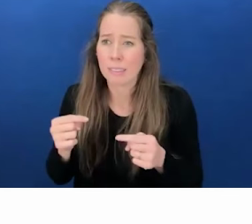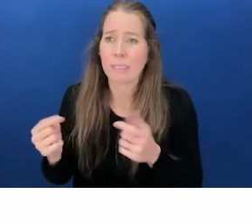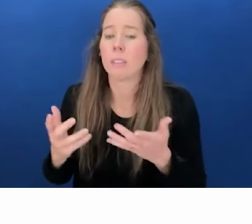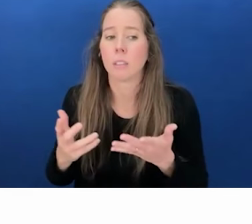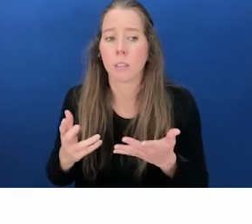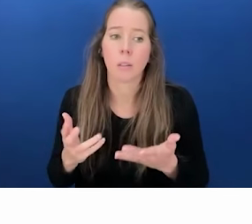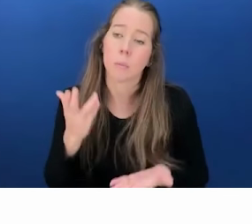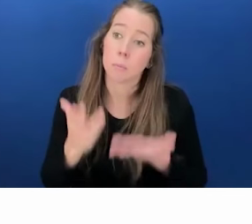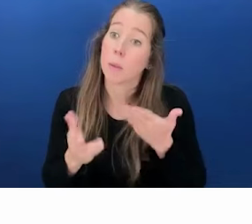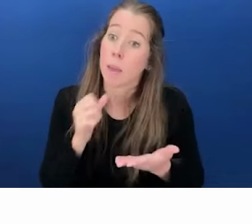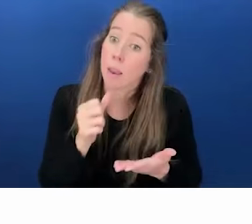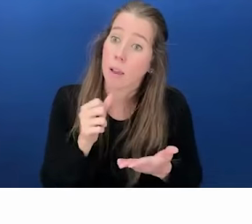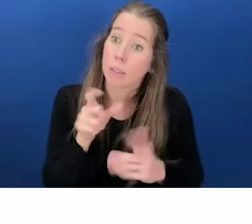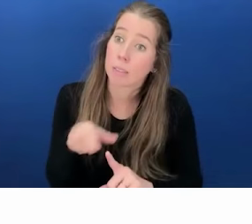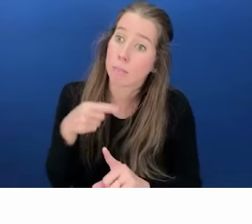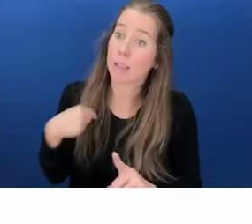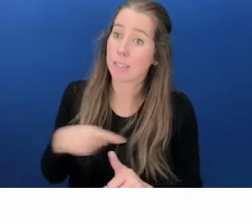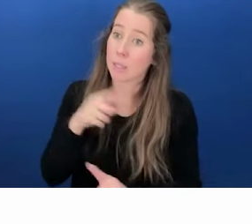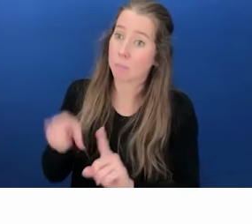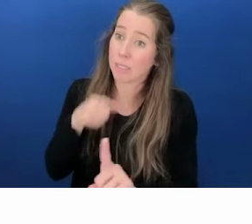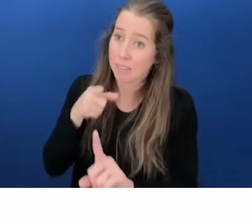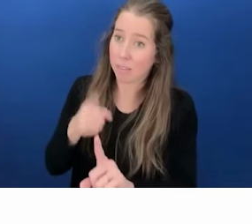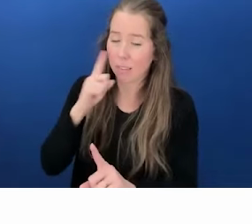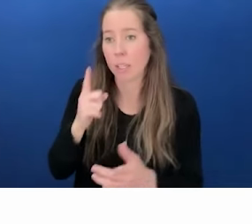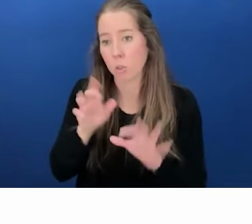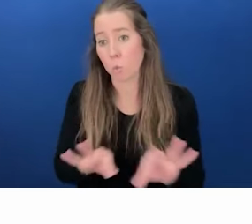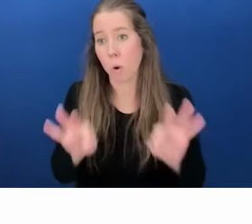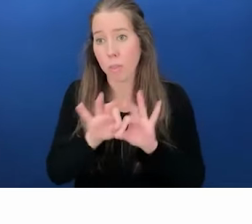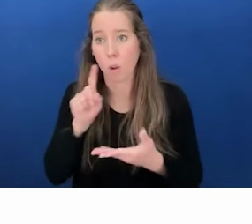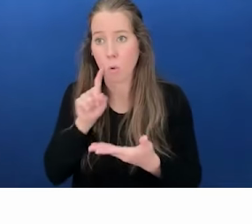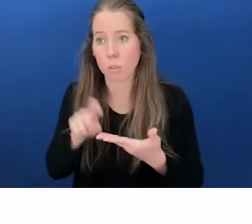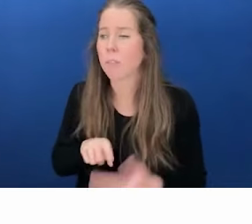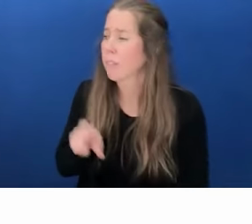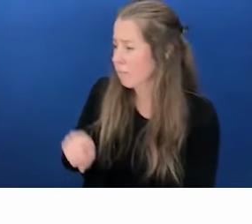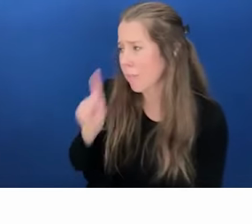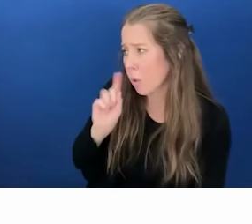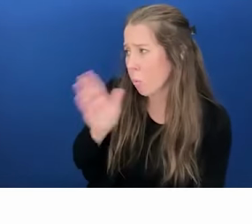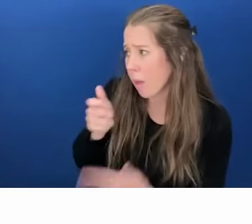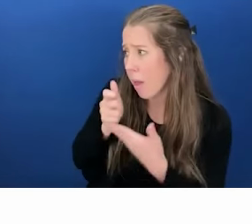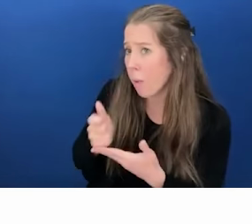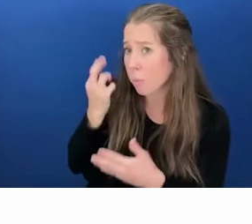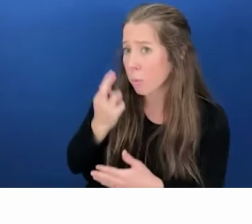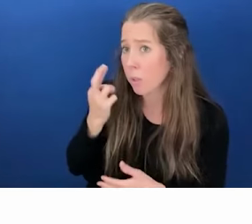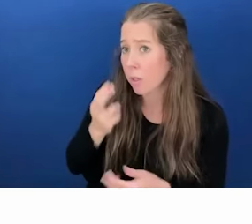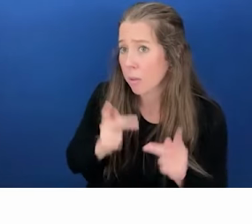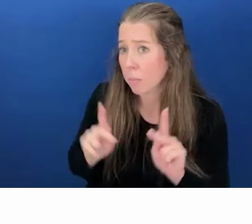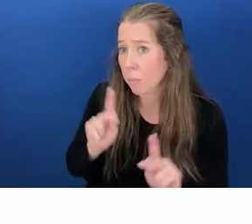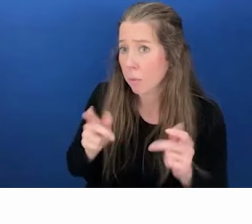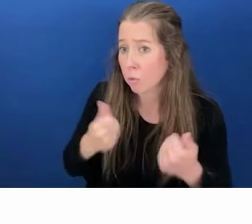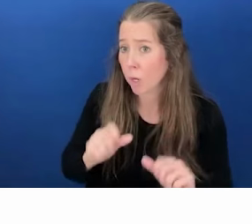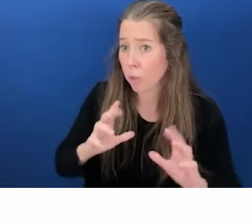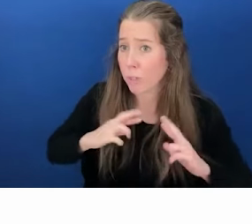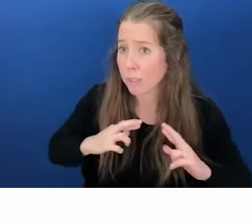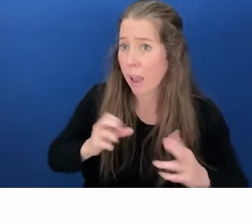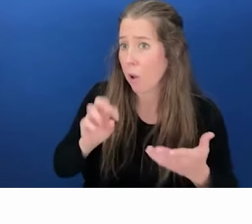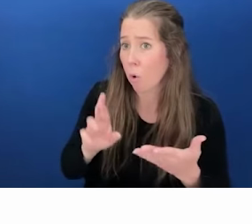may not be us specifically, I think it's still worth pointing out. Yeah, and it's gonna help. I mean, because we have people who are trying to retire or asking